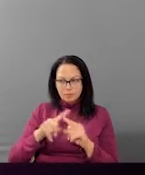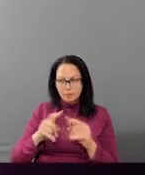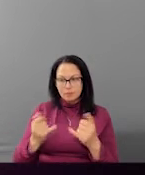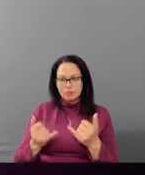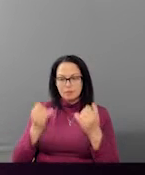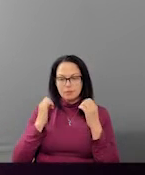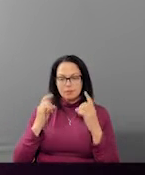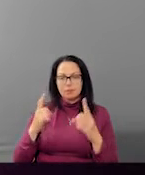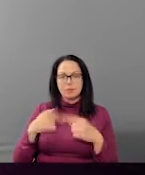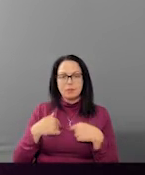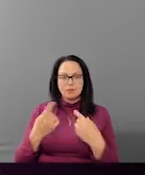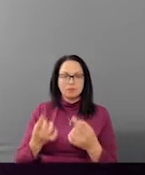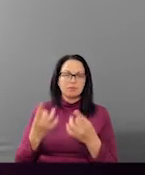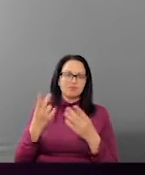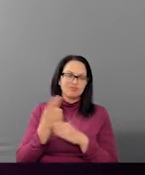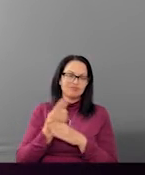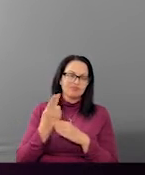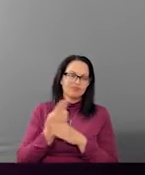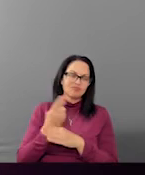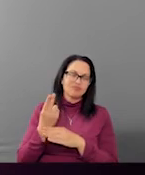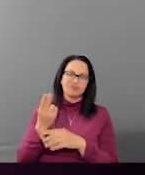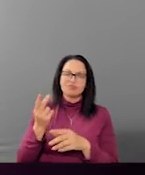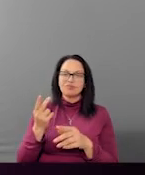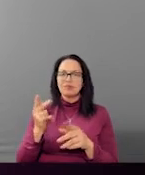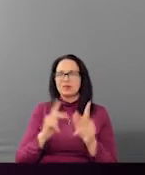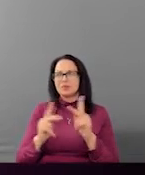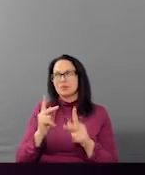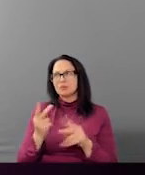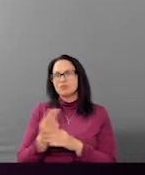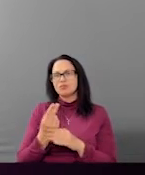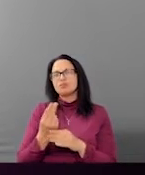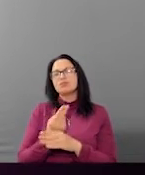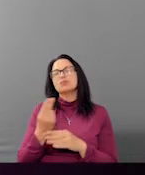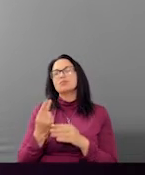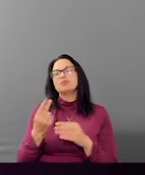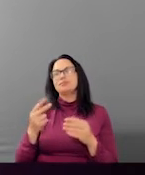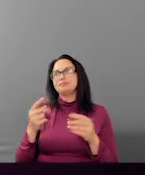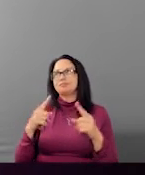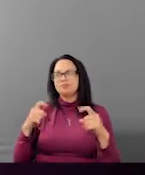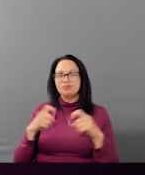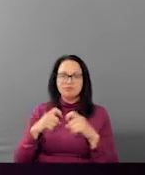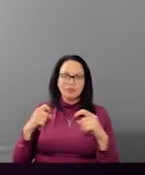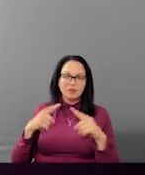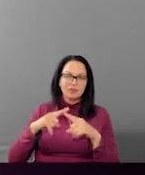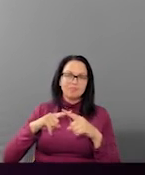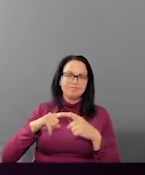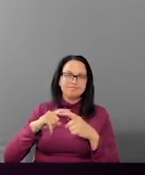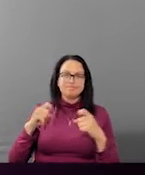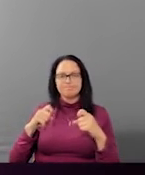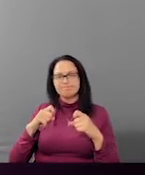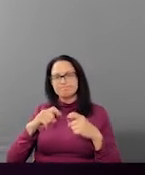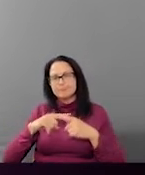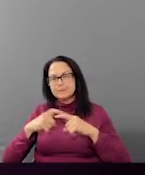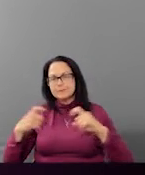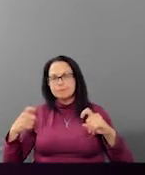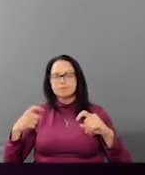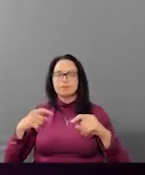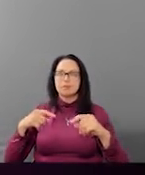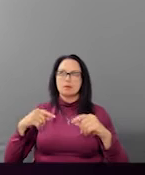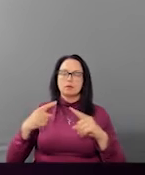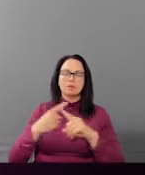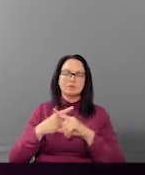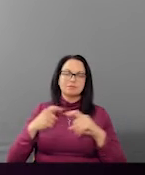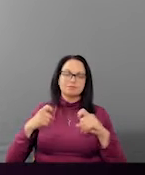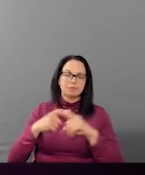I really hate when people use other complicated words to define something complicated, so I'm going to break it down a little bit further. So distributed,